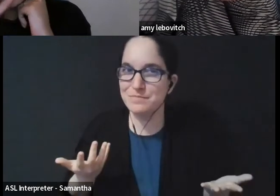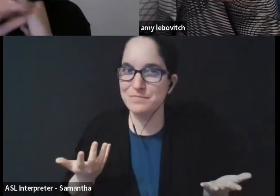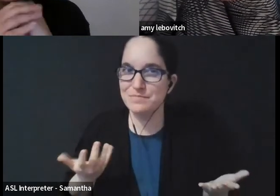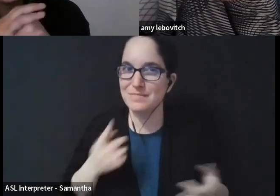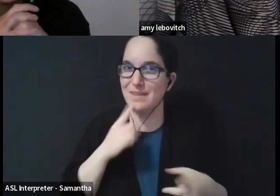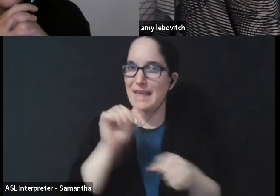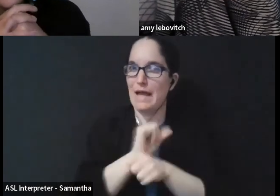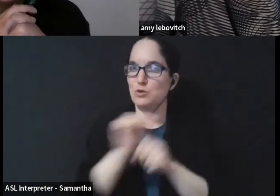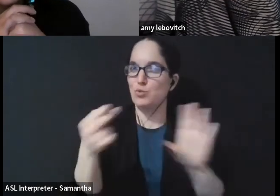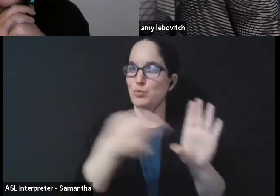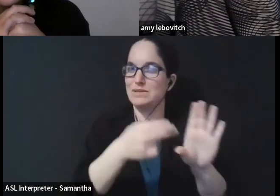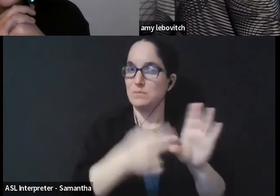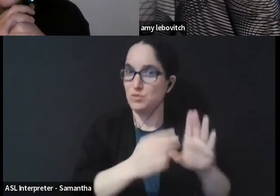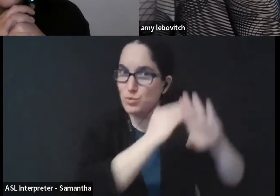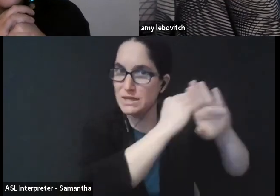actual participants.